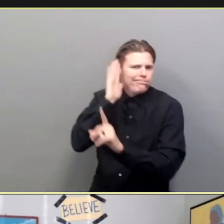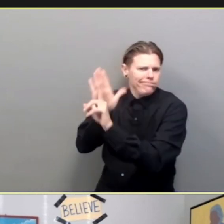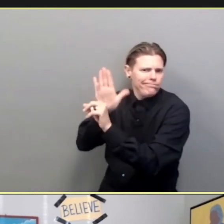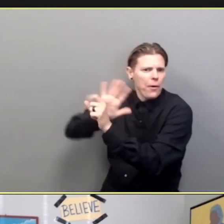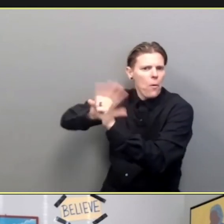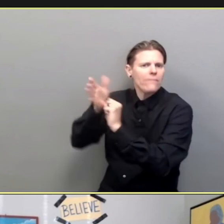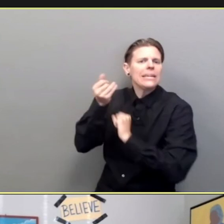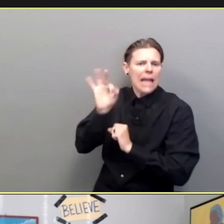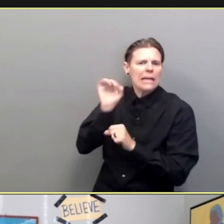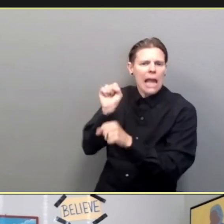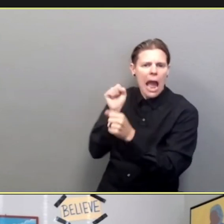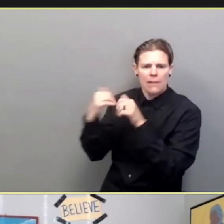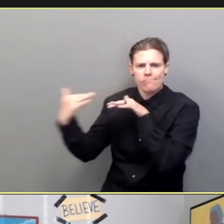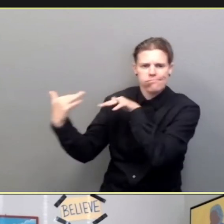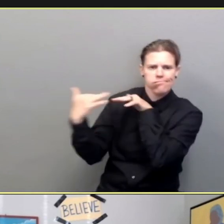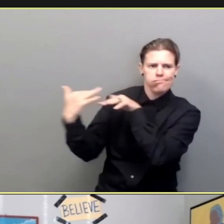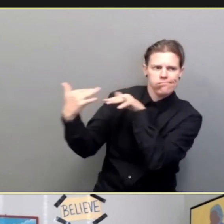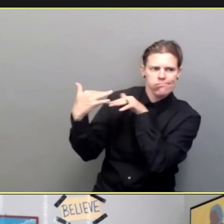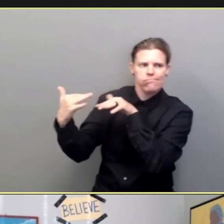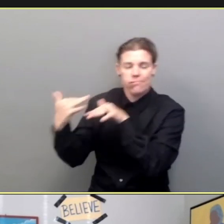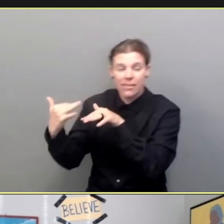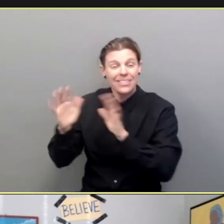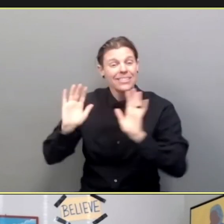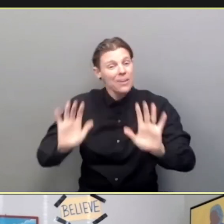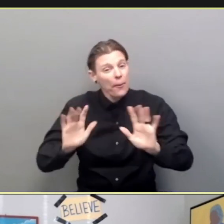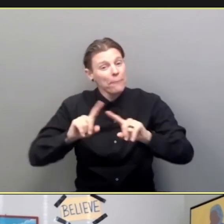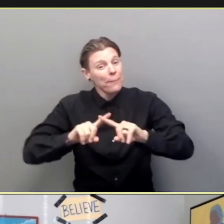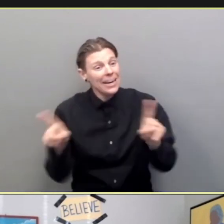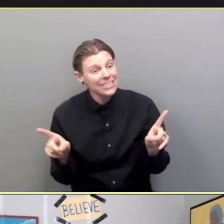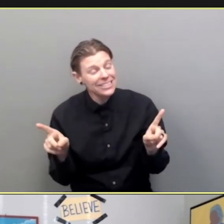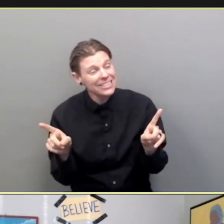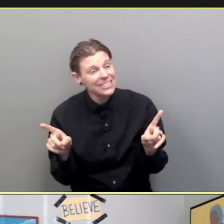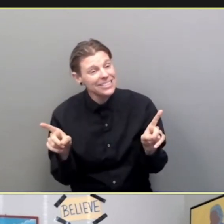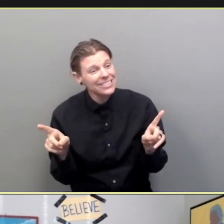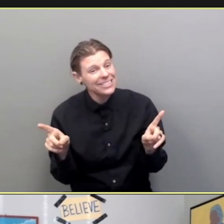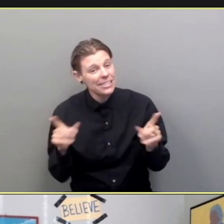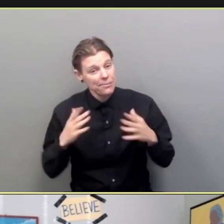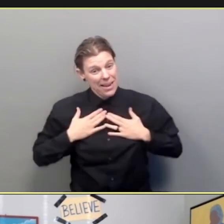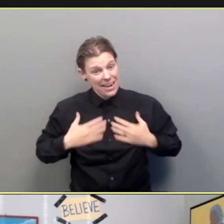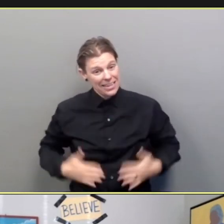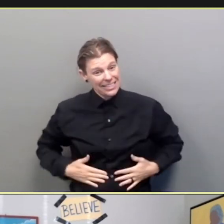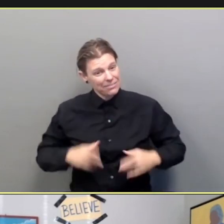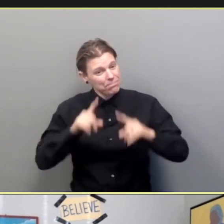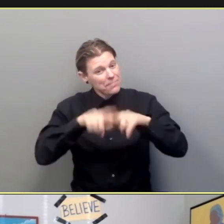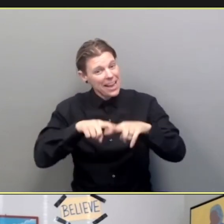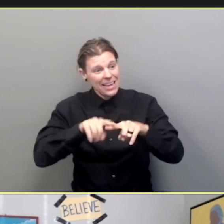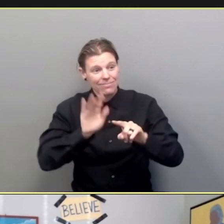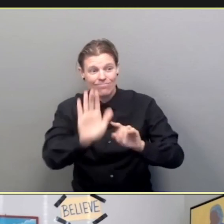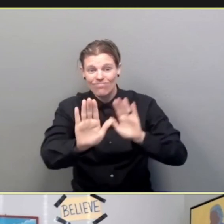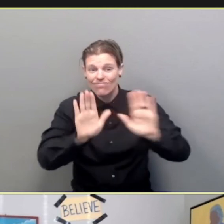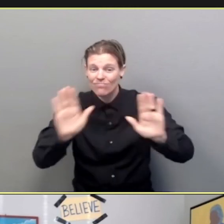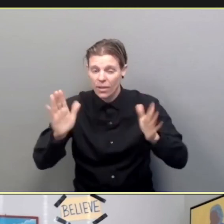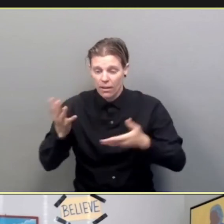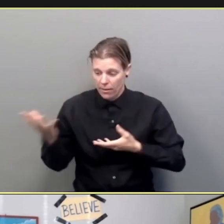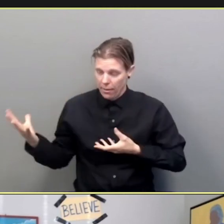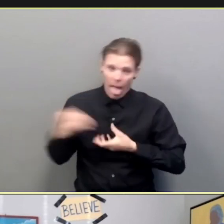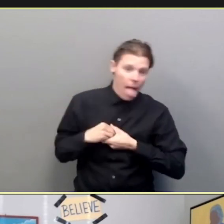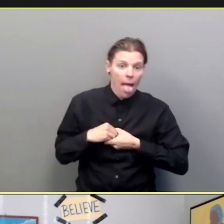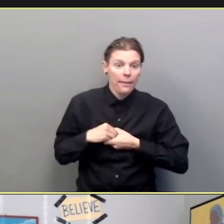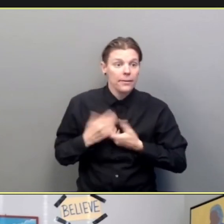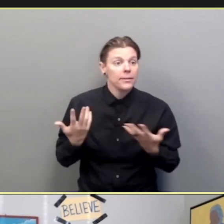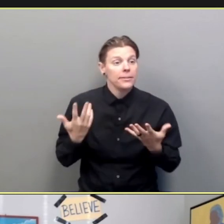it varies by what sort of infection you had, or, was it a mild infection, moderate infection? And then it